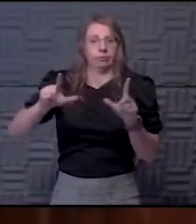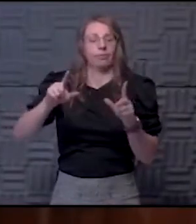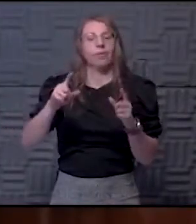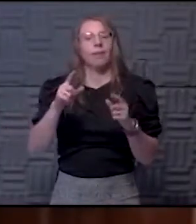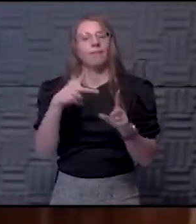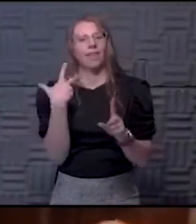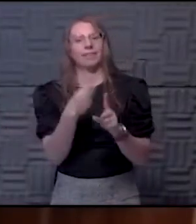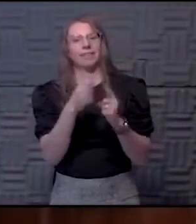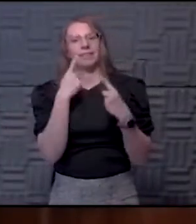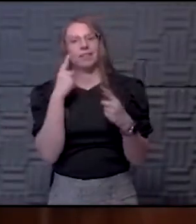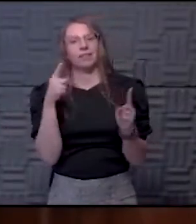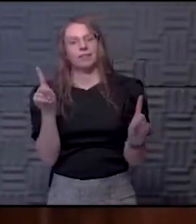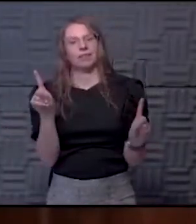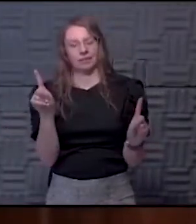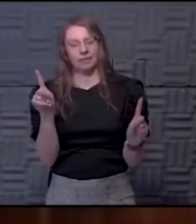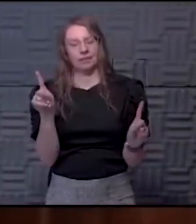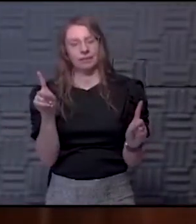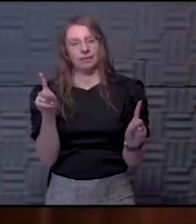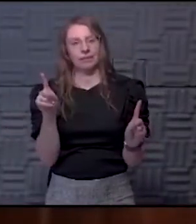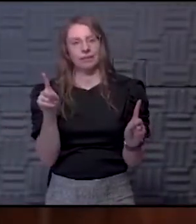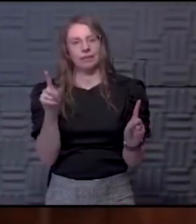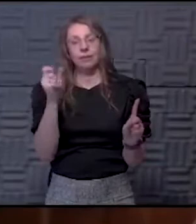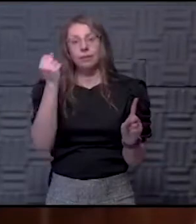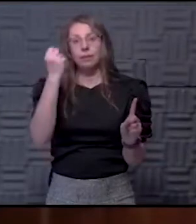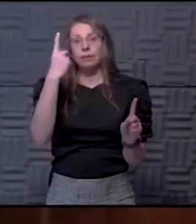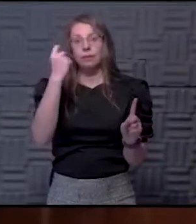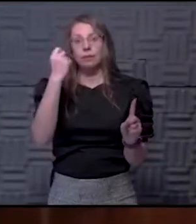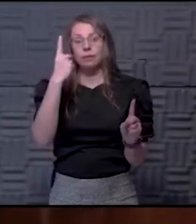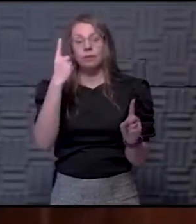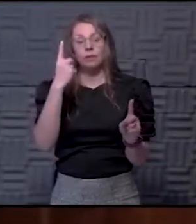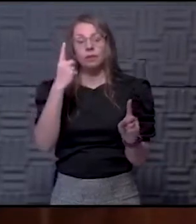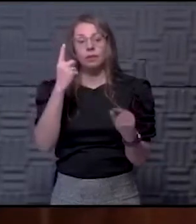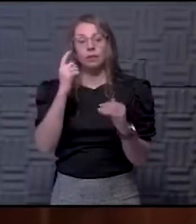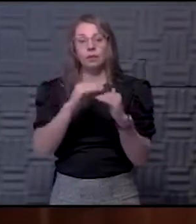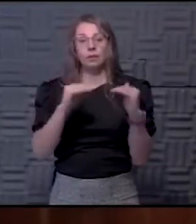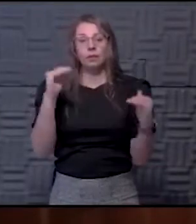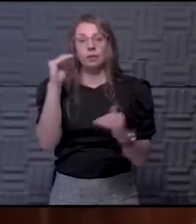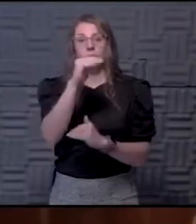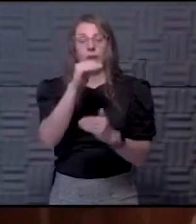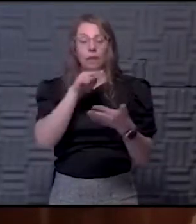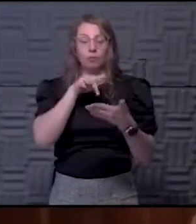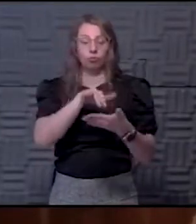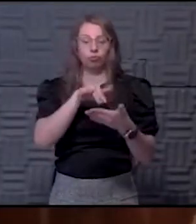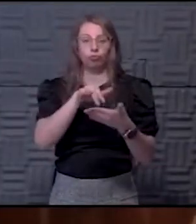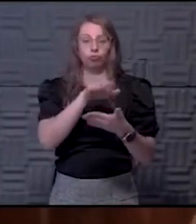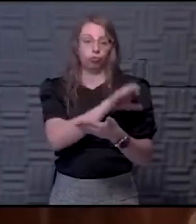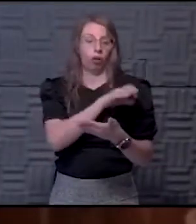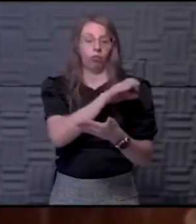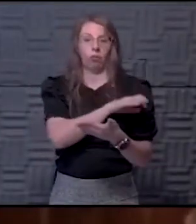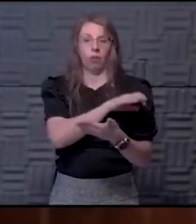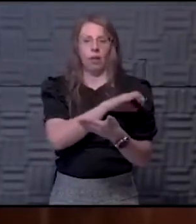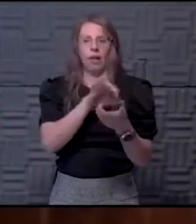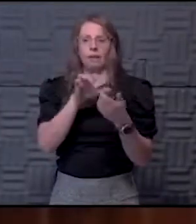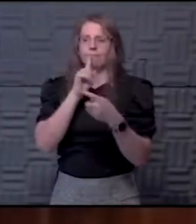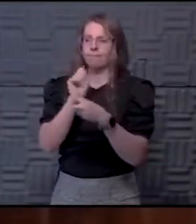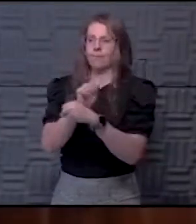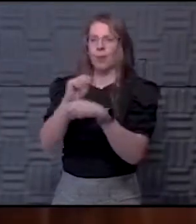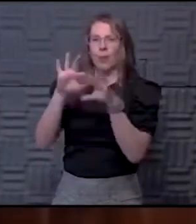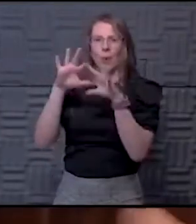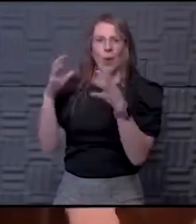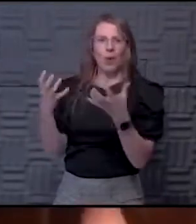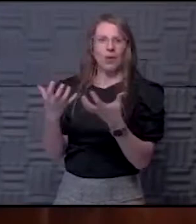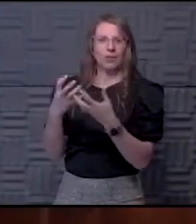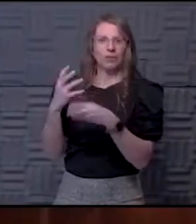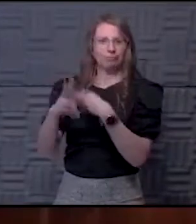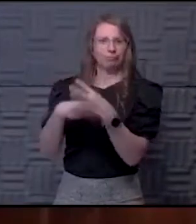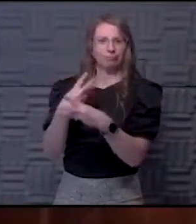vaccines outside of highly regulated clinical trials. In other words, how do they work in the real world? And